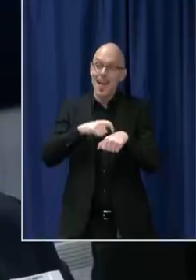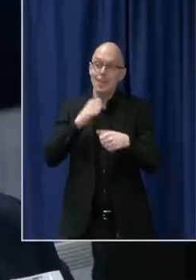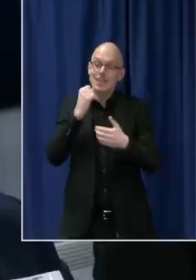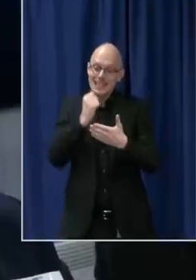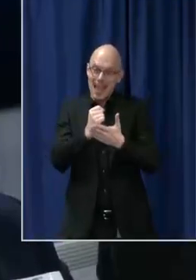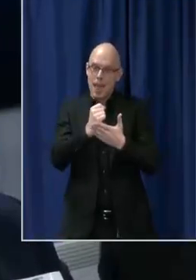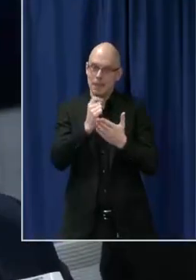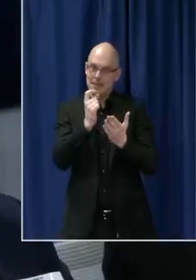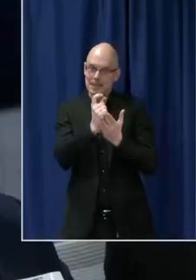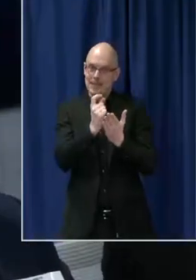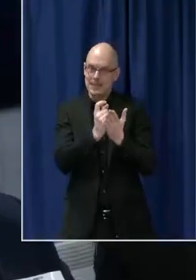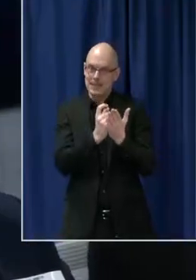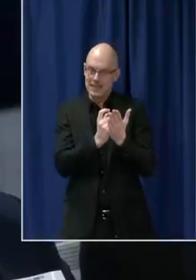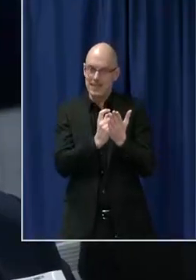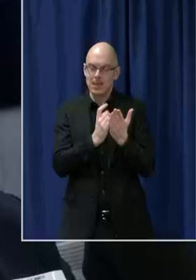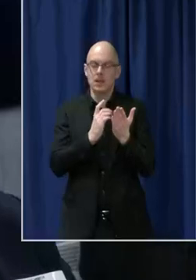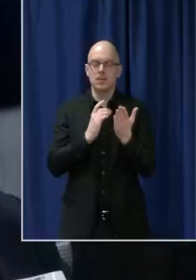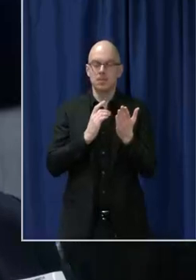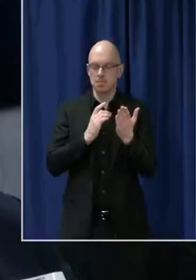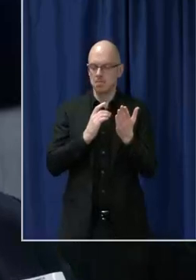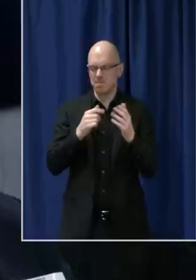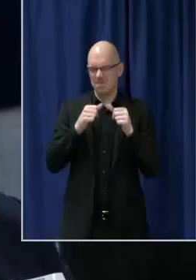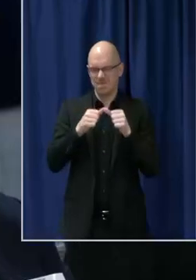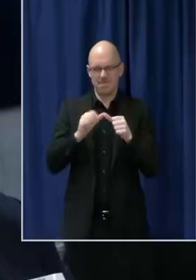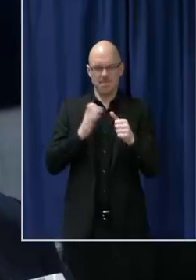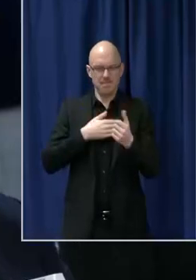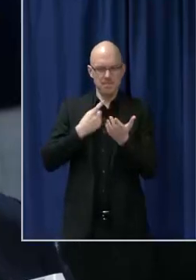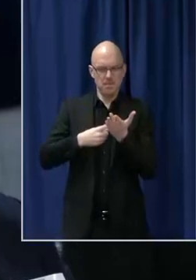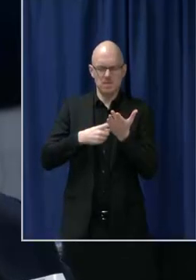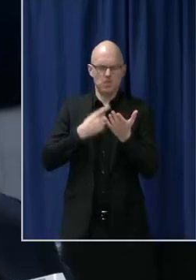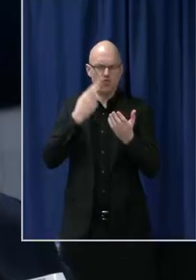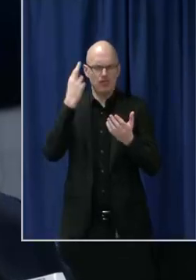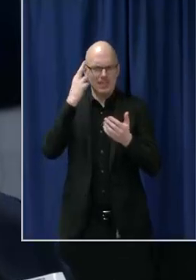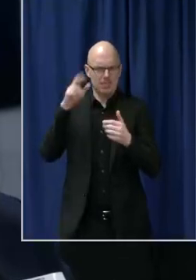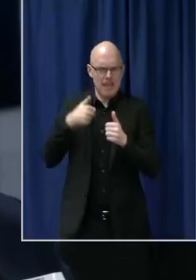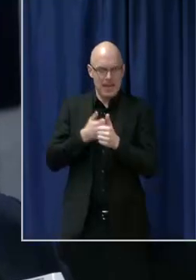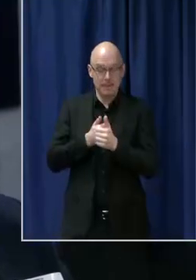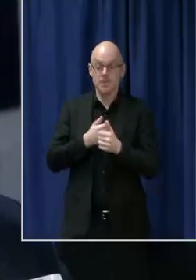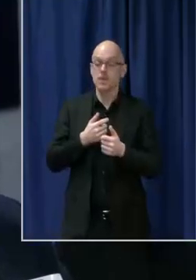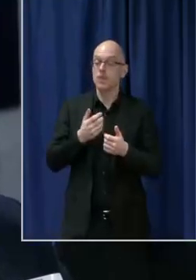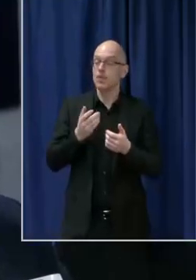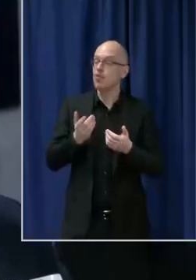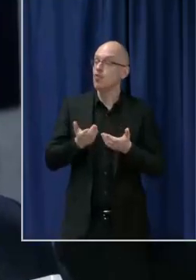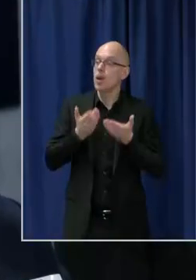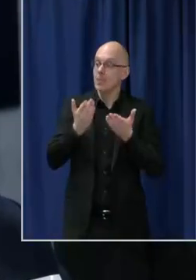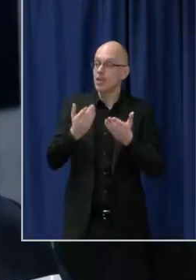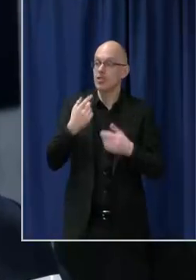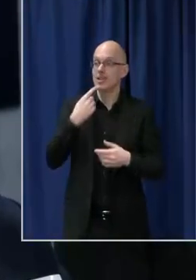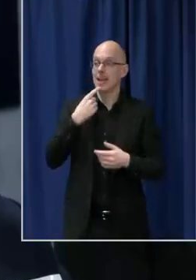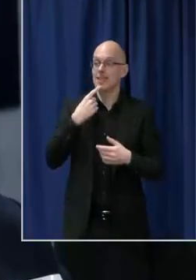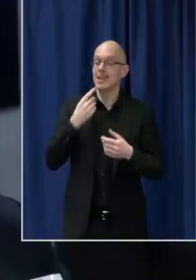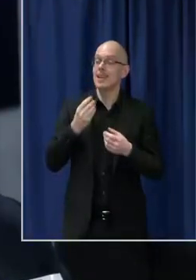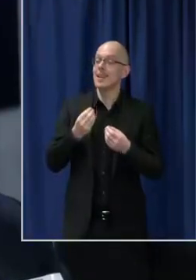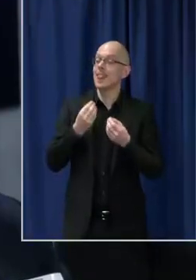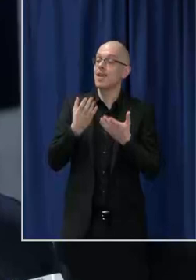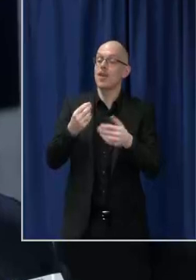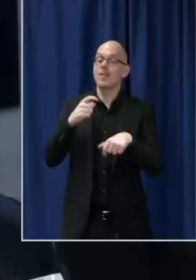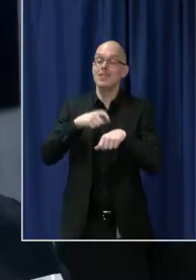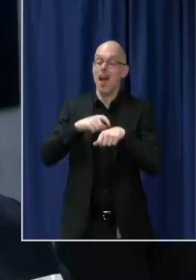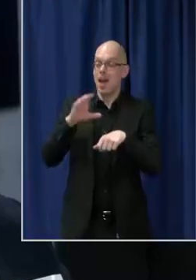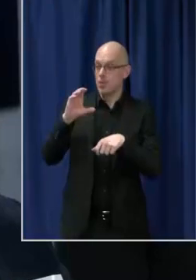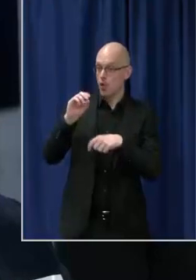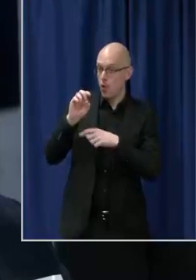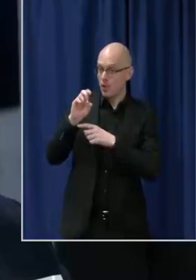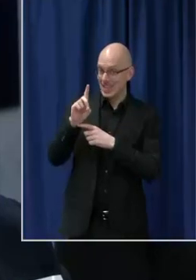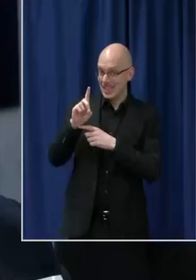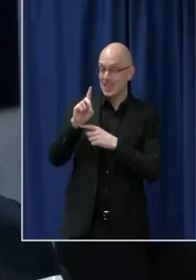And continuing on with that rationale in the recommendation, it says delivery of time-coded